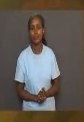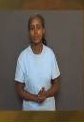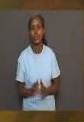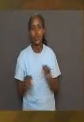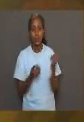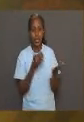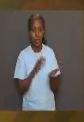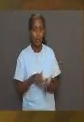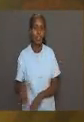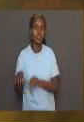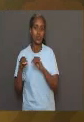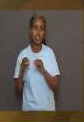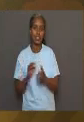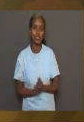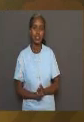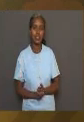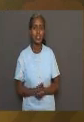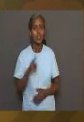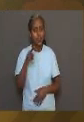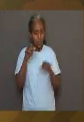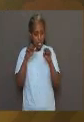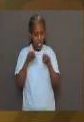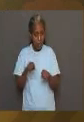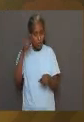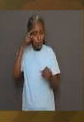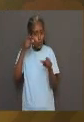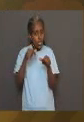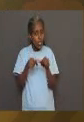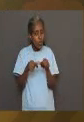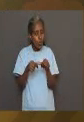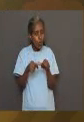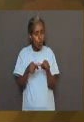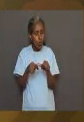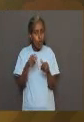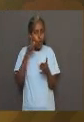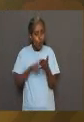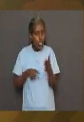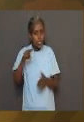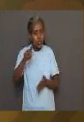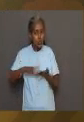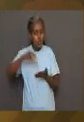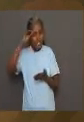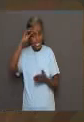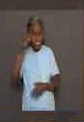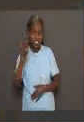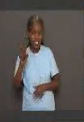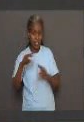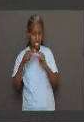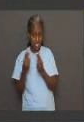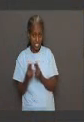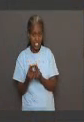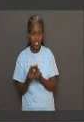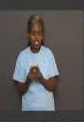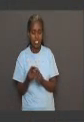Welcome back, students. Were you able to recall what you learned in the 11th grade? If